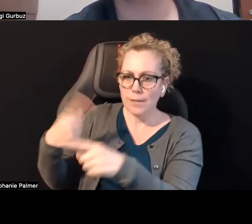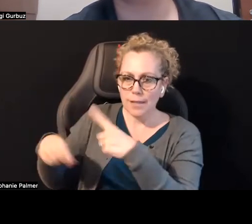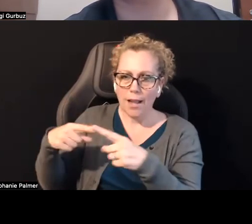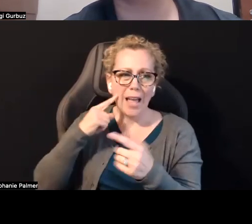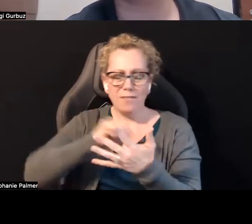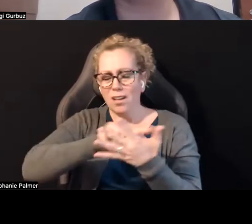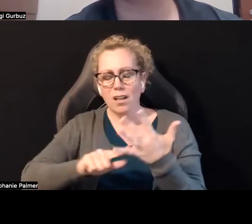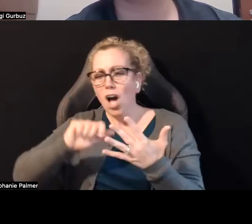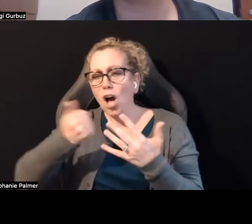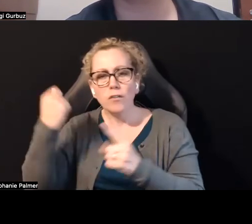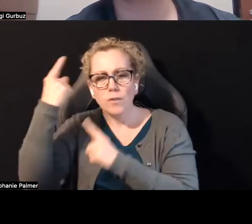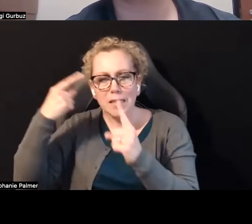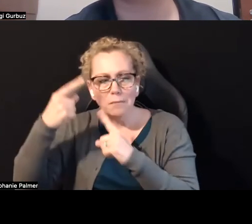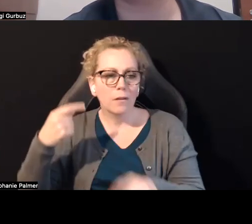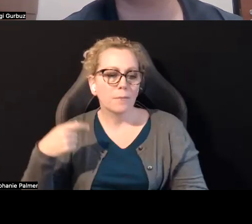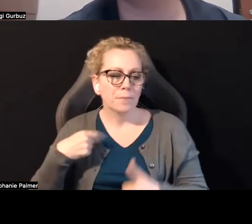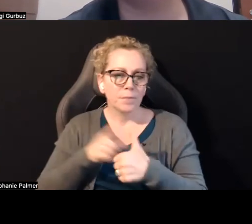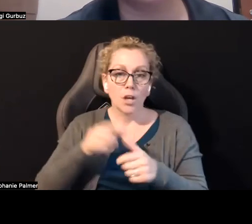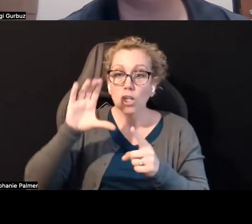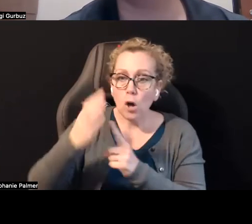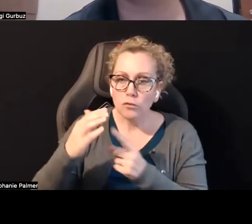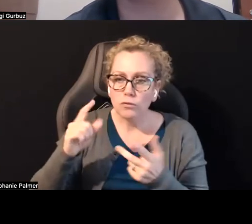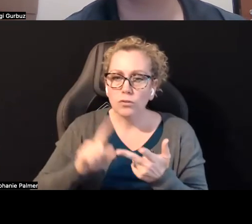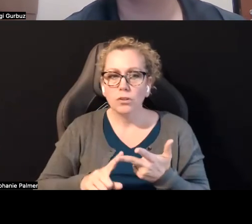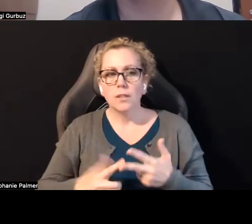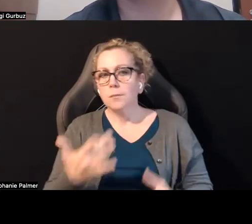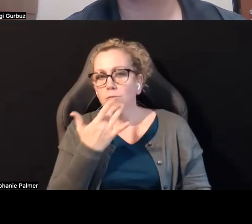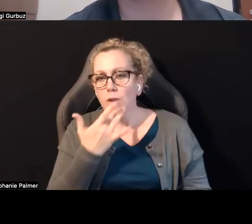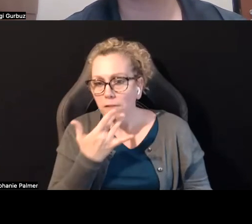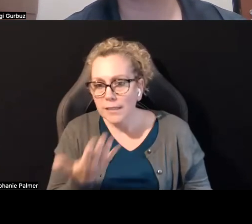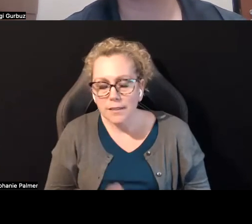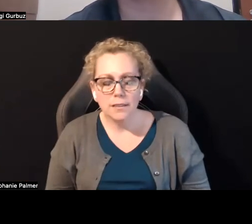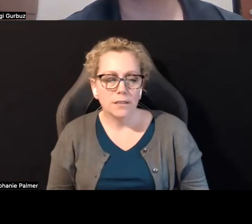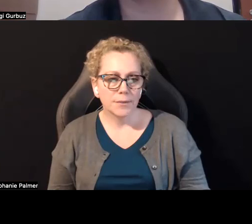these are just cultural considerations, preferential considerations.